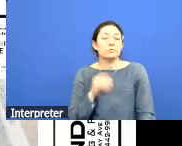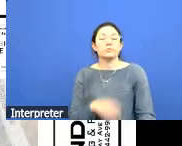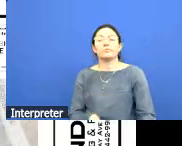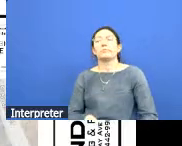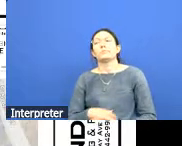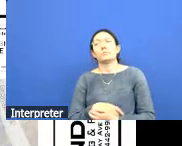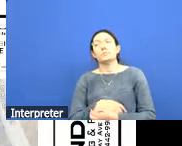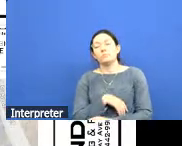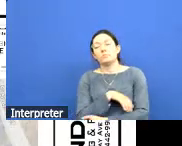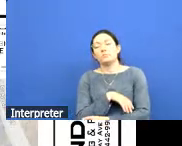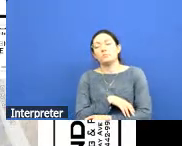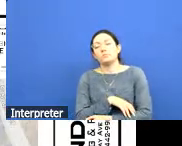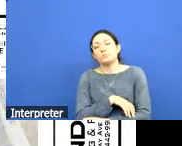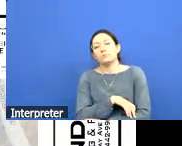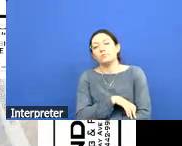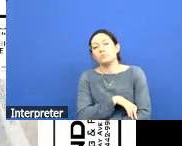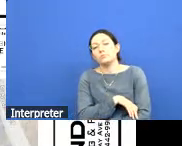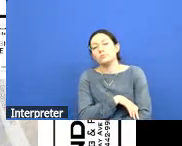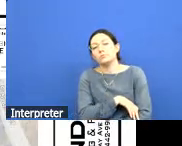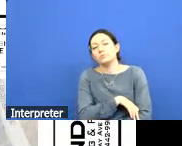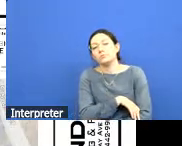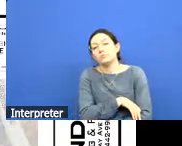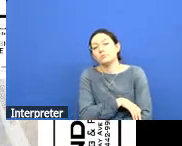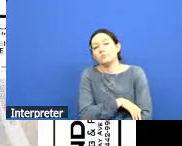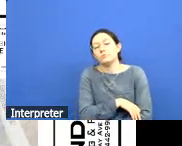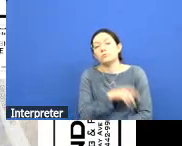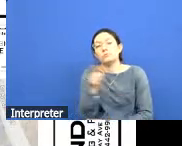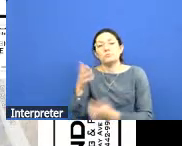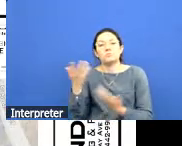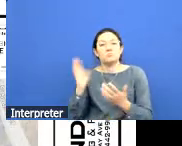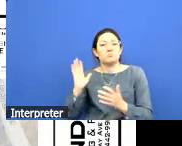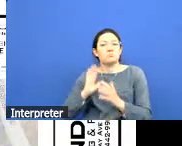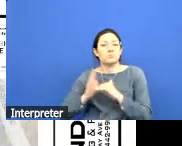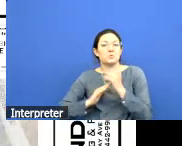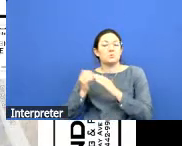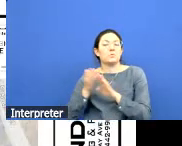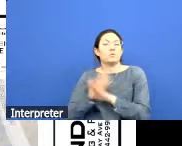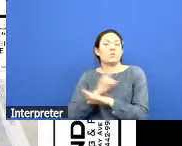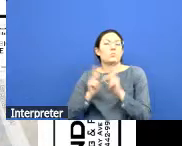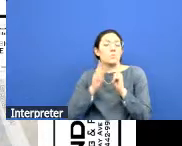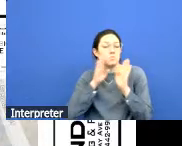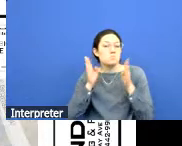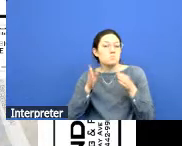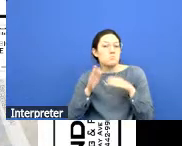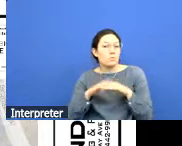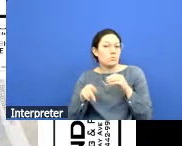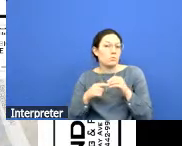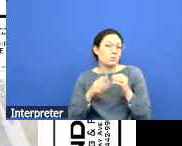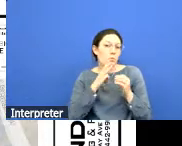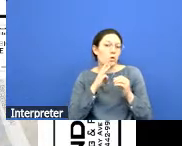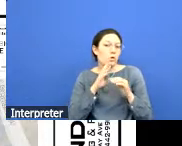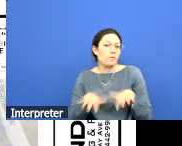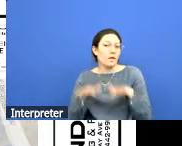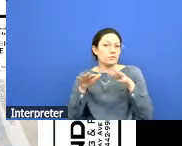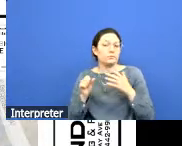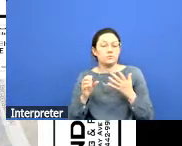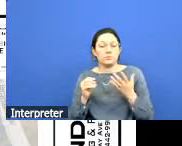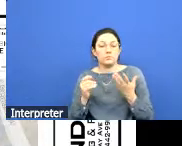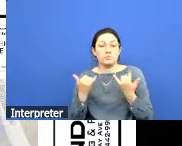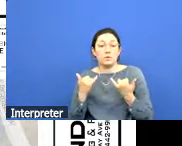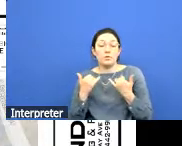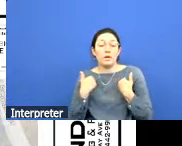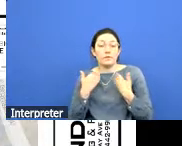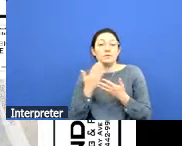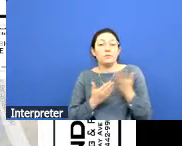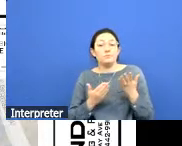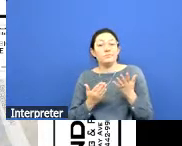neighborhoods in town. They were built before people really paid a whole lot of attention to that stuff. So there are some sins